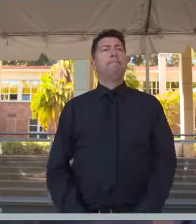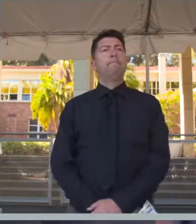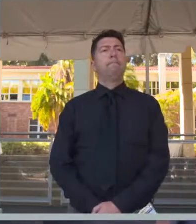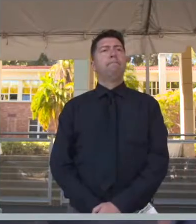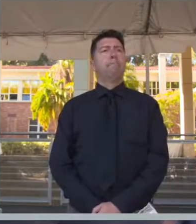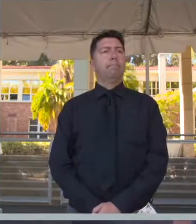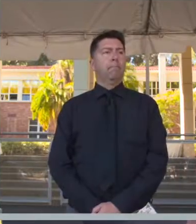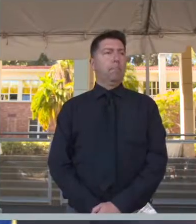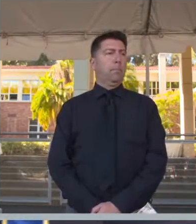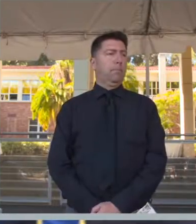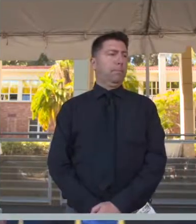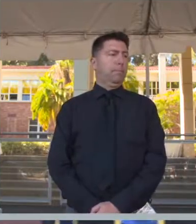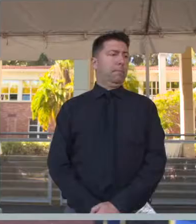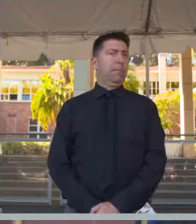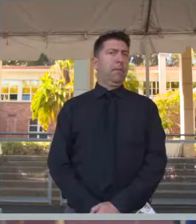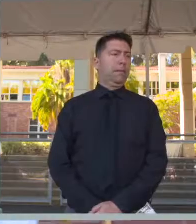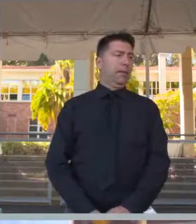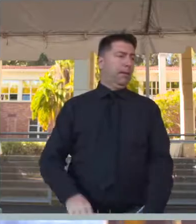Samara Taki.